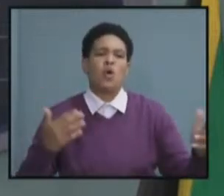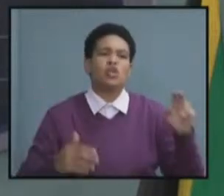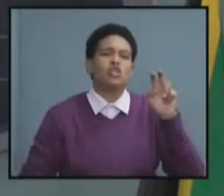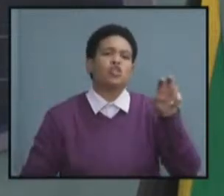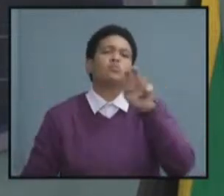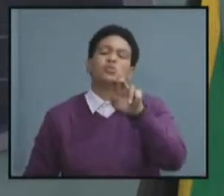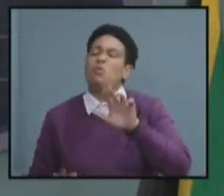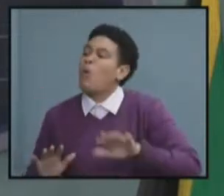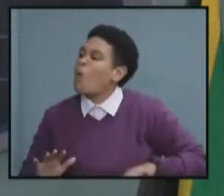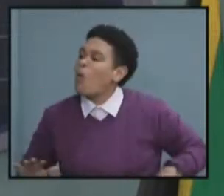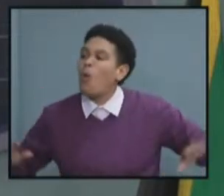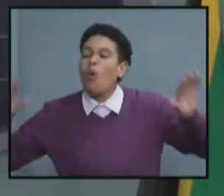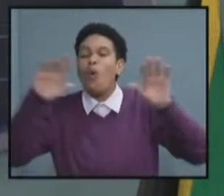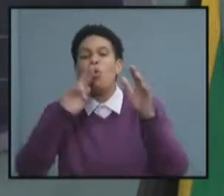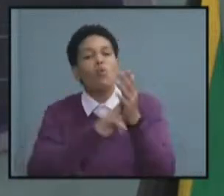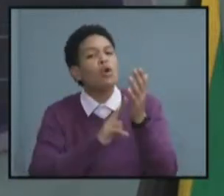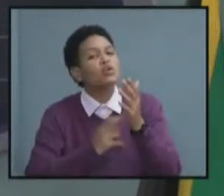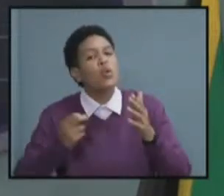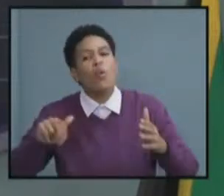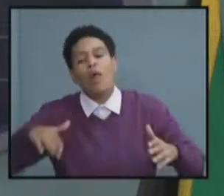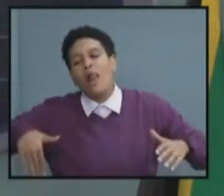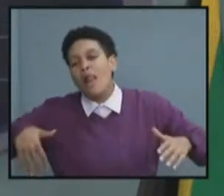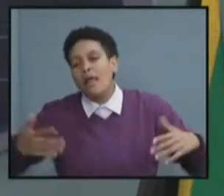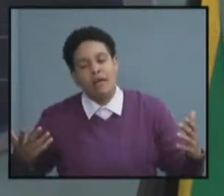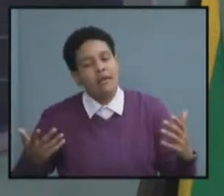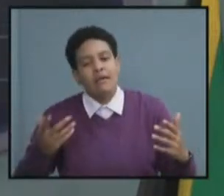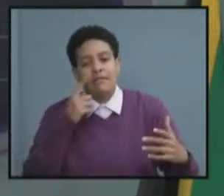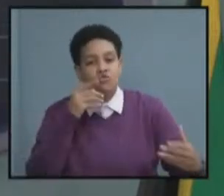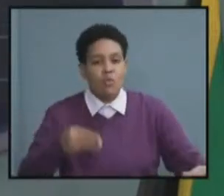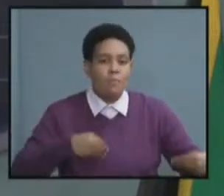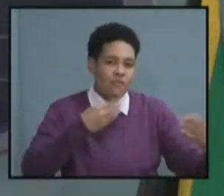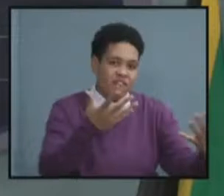all and to provide a COVID